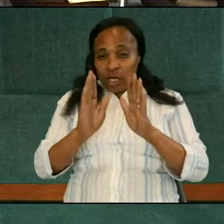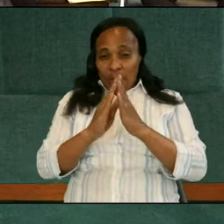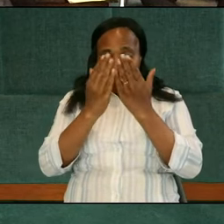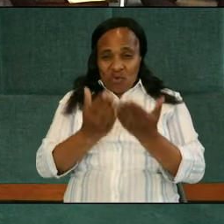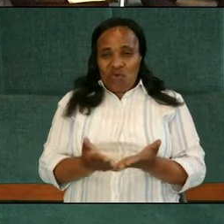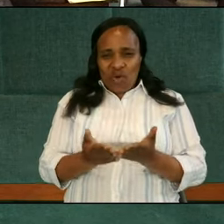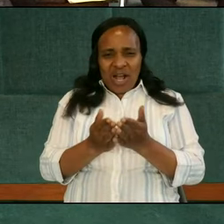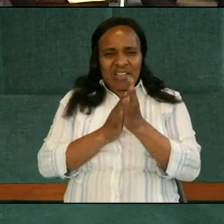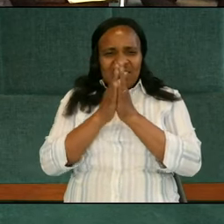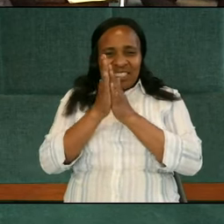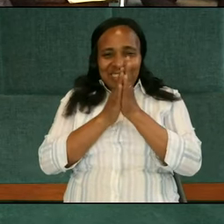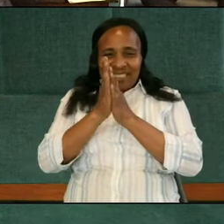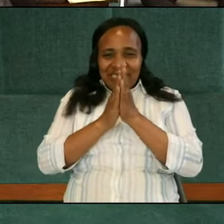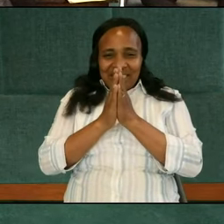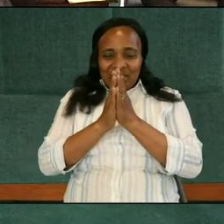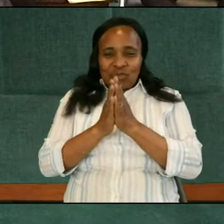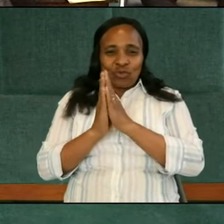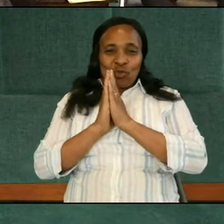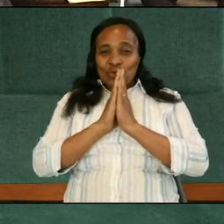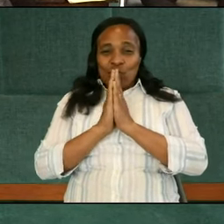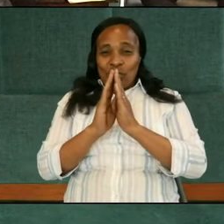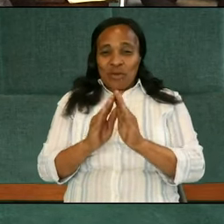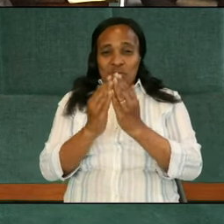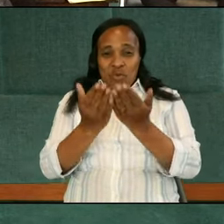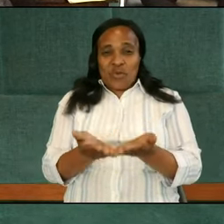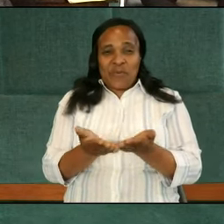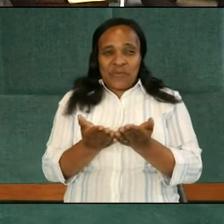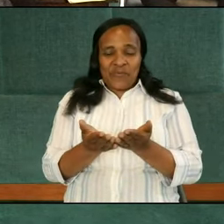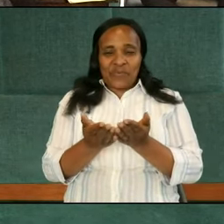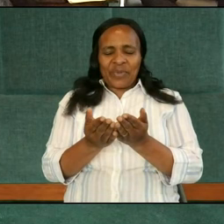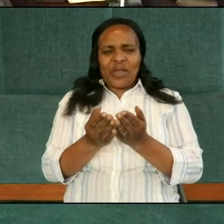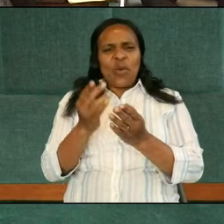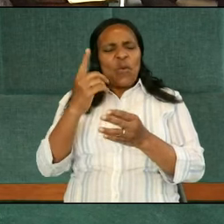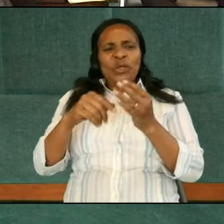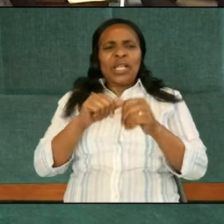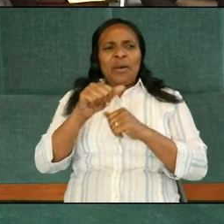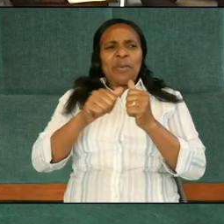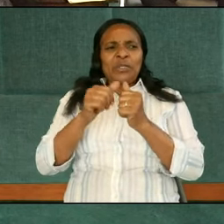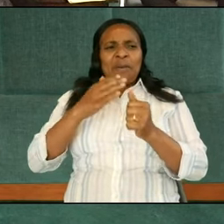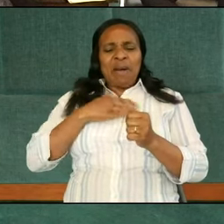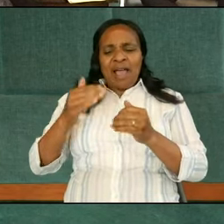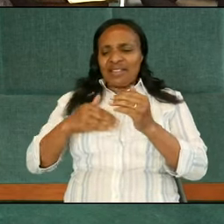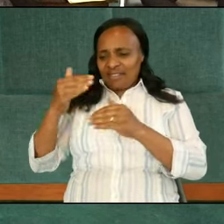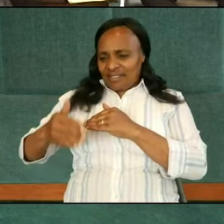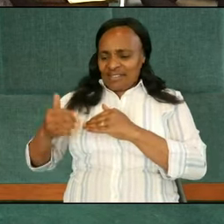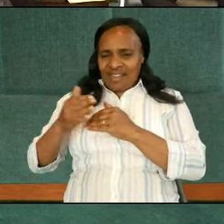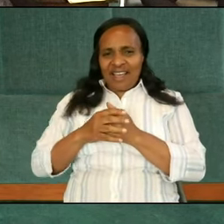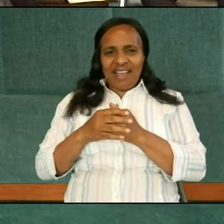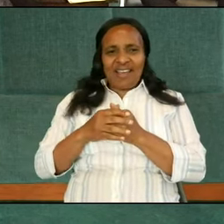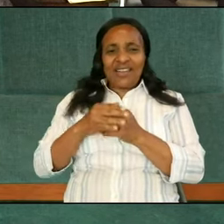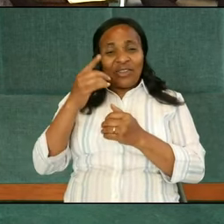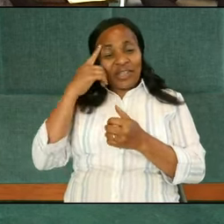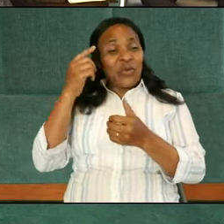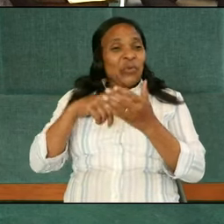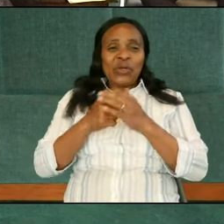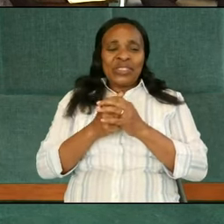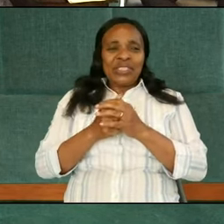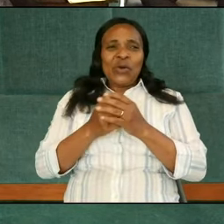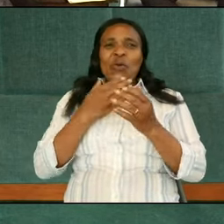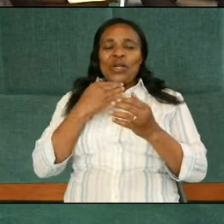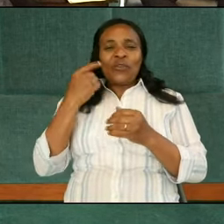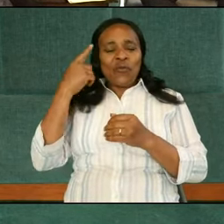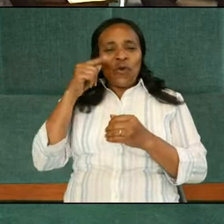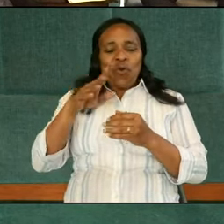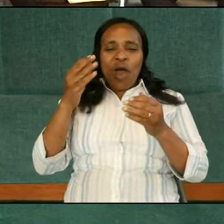really interesting novel. Ah, that's interesting. What about on my other side, Elsie? What do you think? What will you want for your